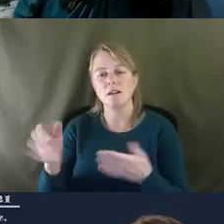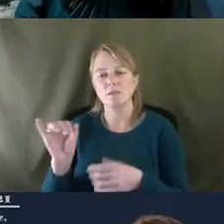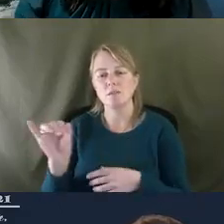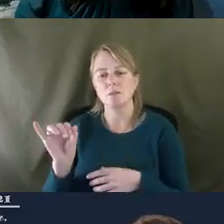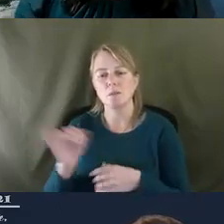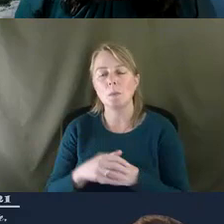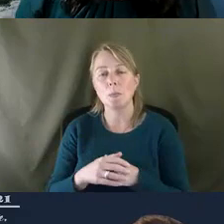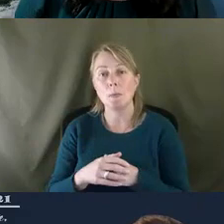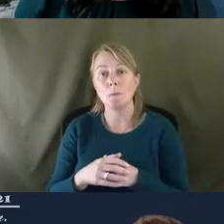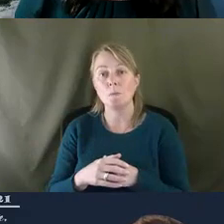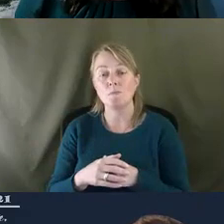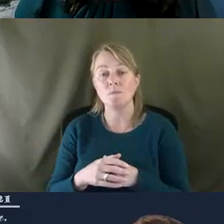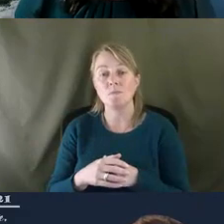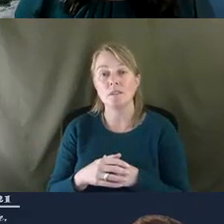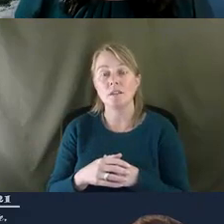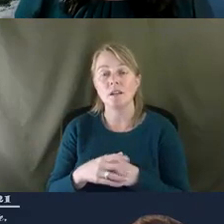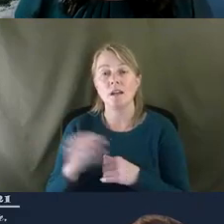So, and I